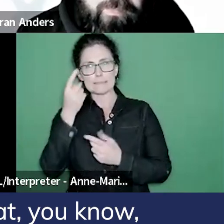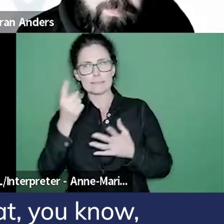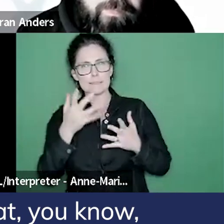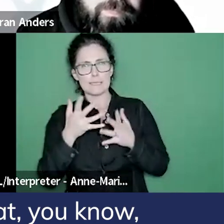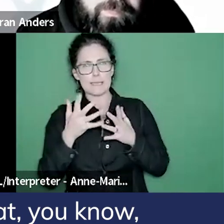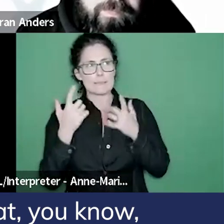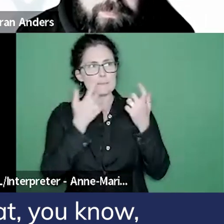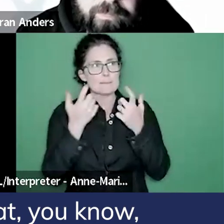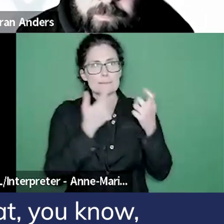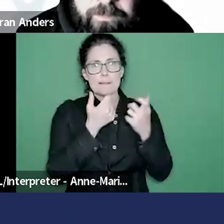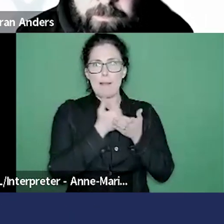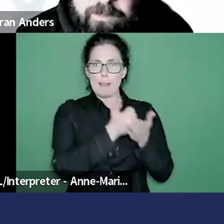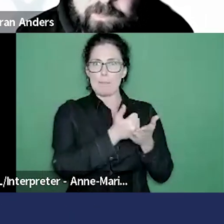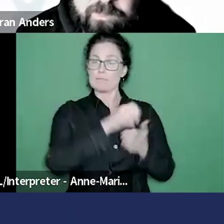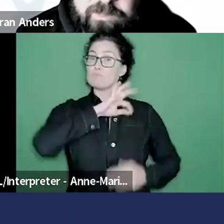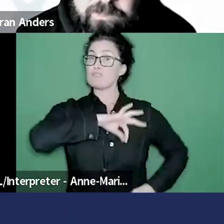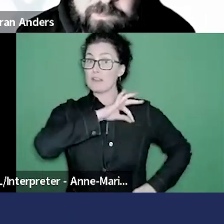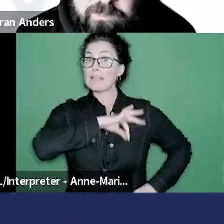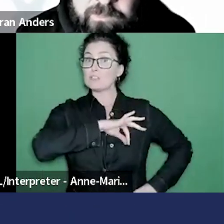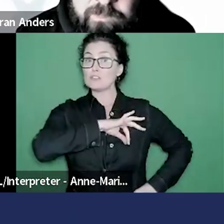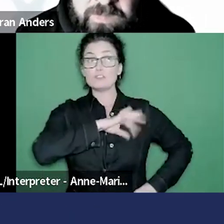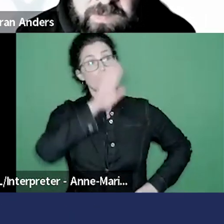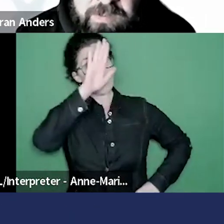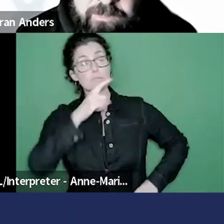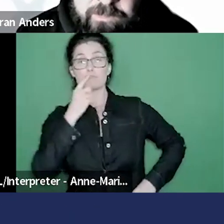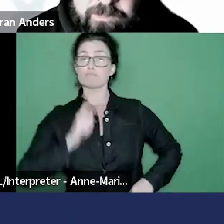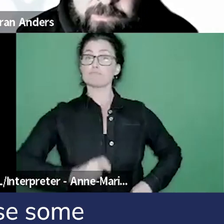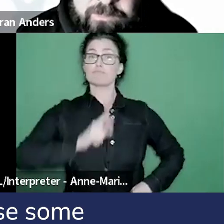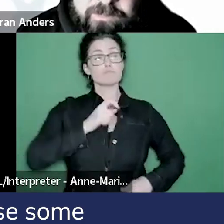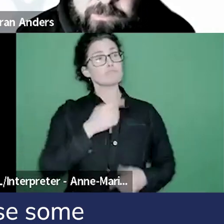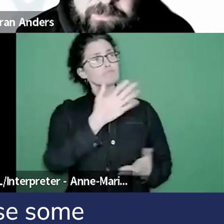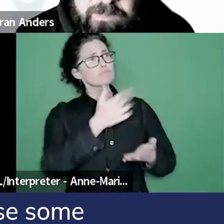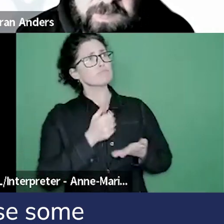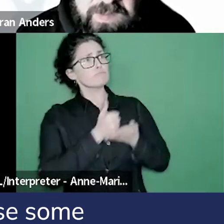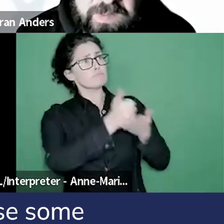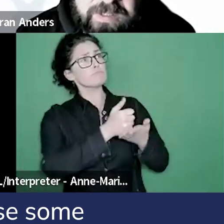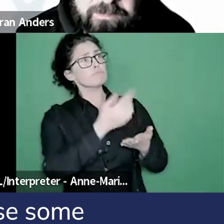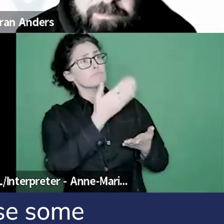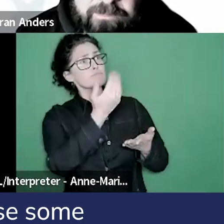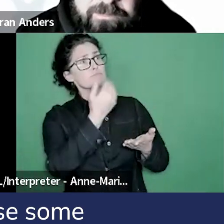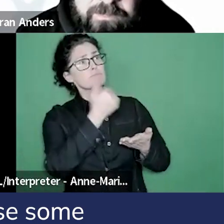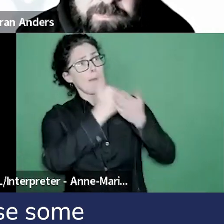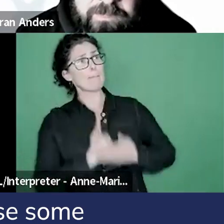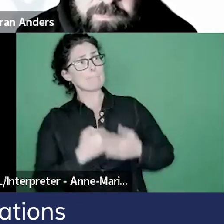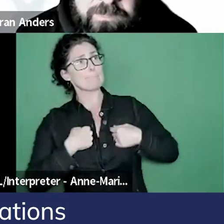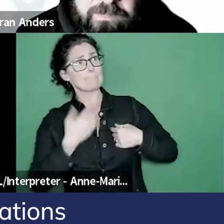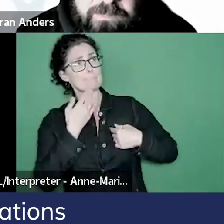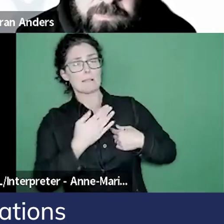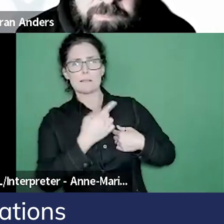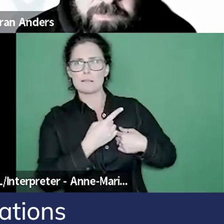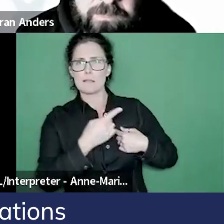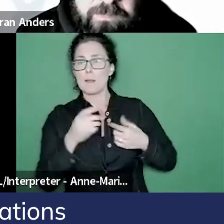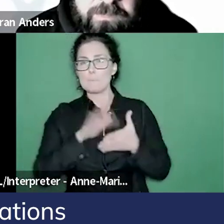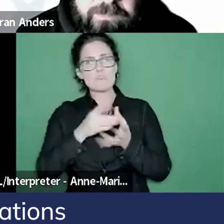help seeking is a privilege, to be able to feel like you can reach out for help and that you will actually receive help, because some communities